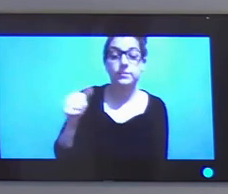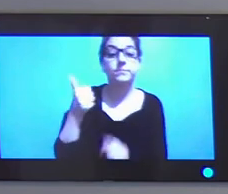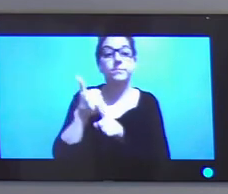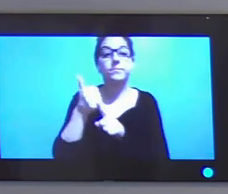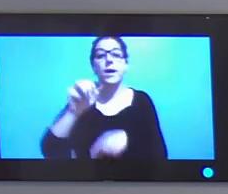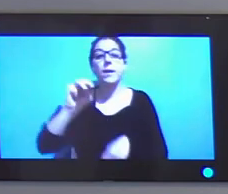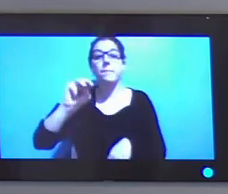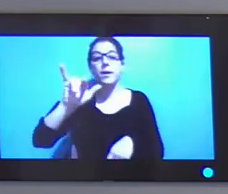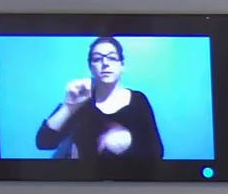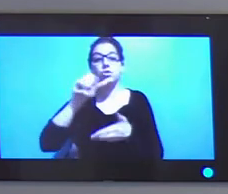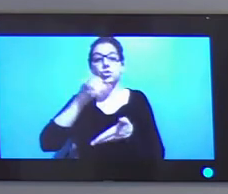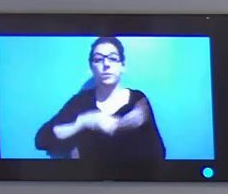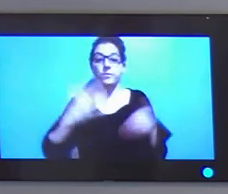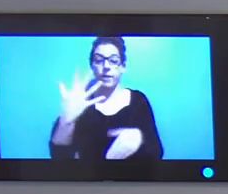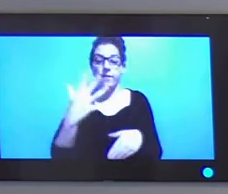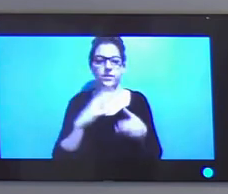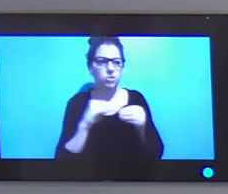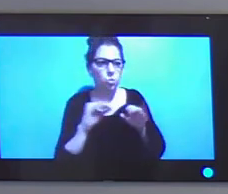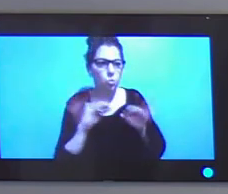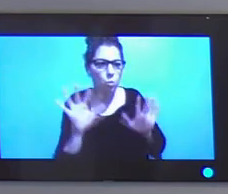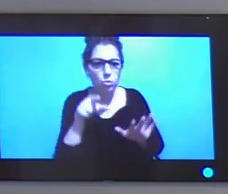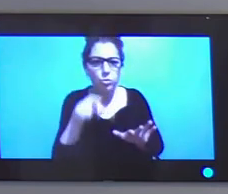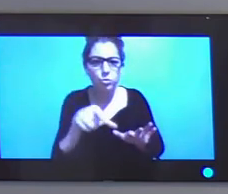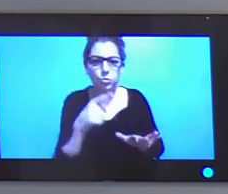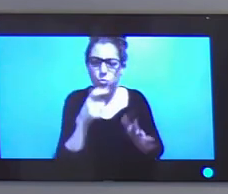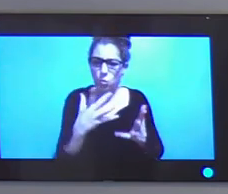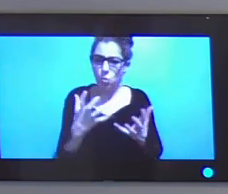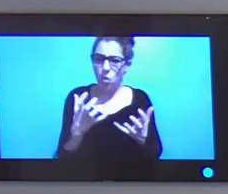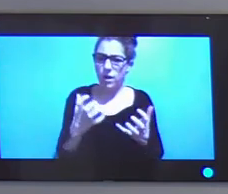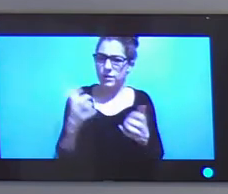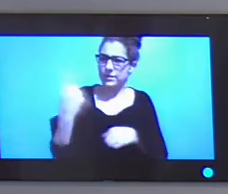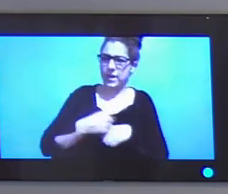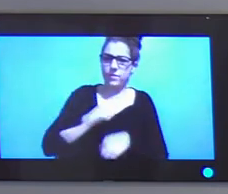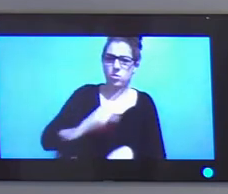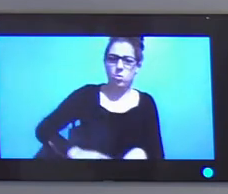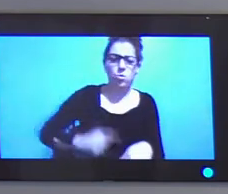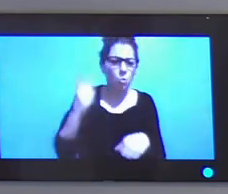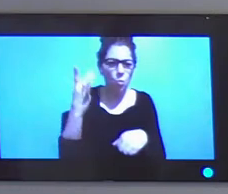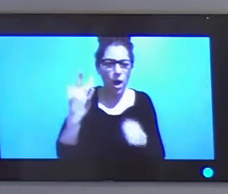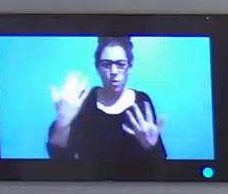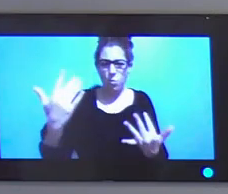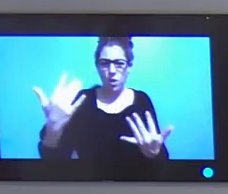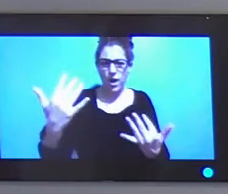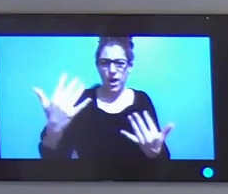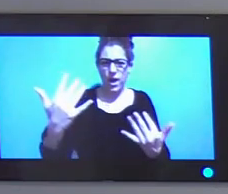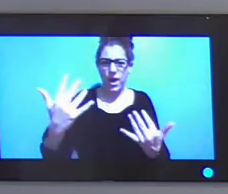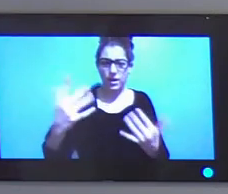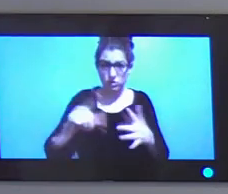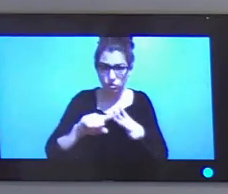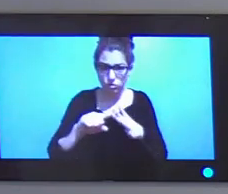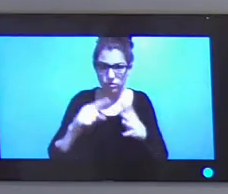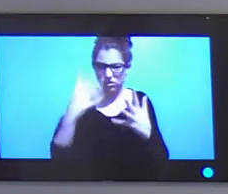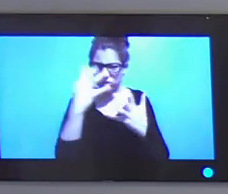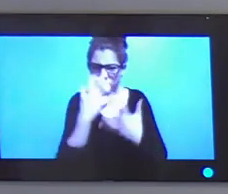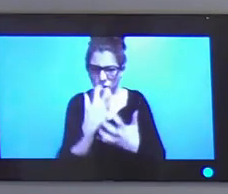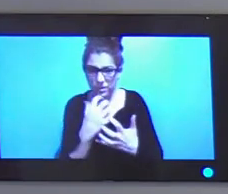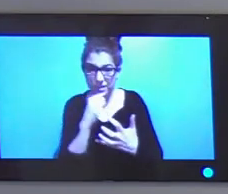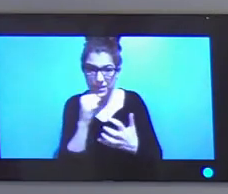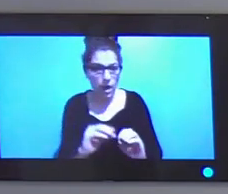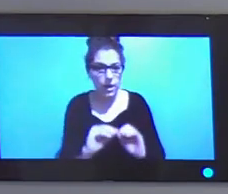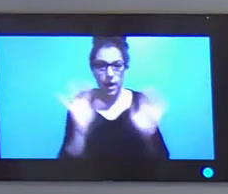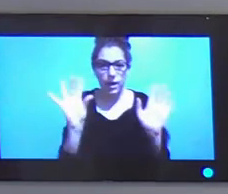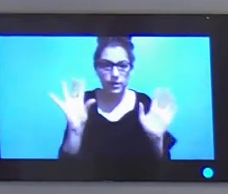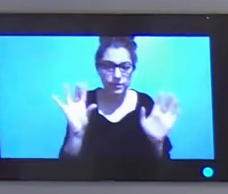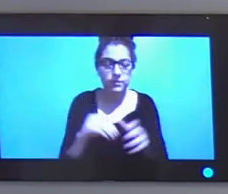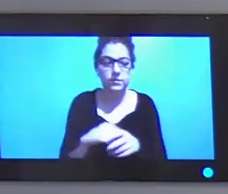you who desire the day of the Lord. Why would you have to wait for the day of the Lord? It is darkness and not light. And